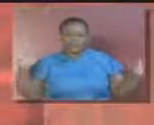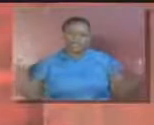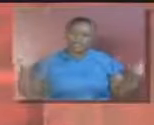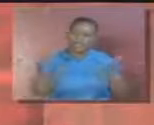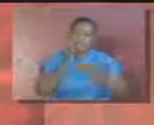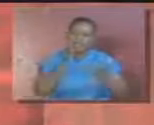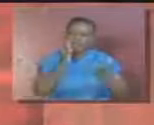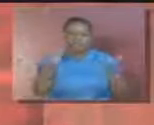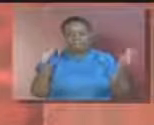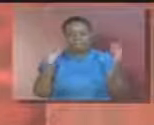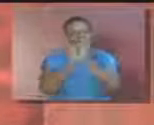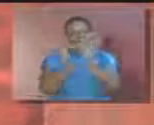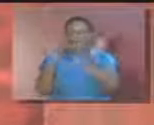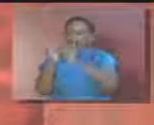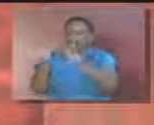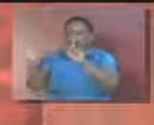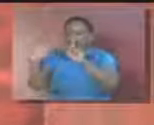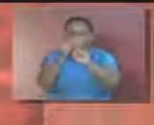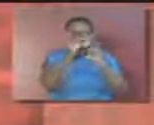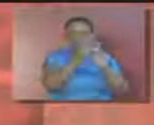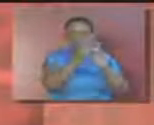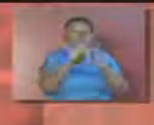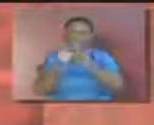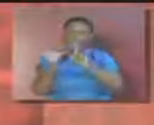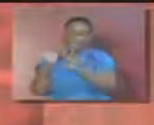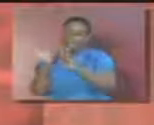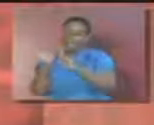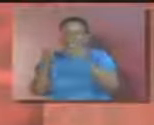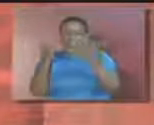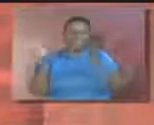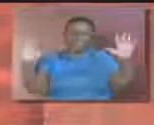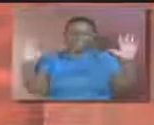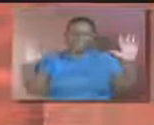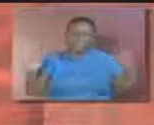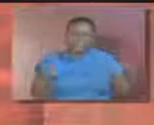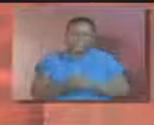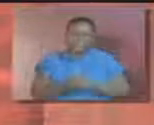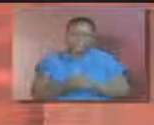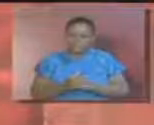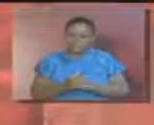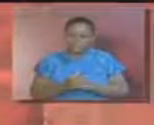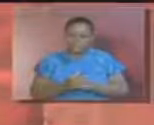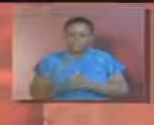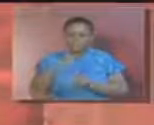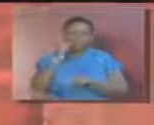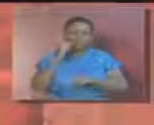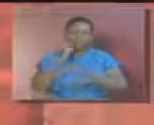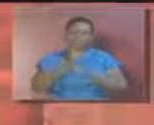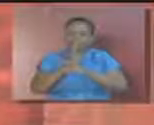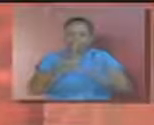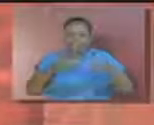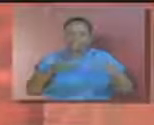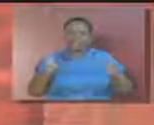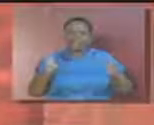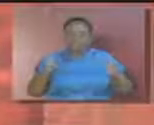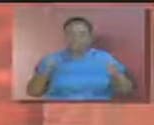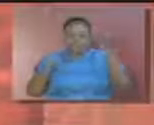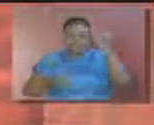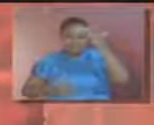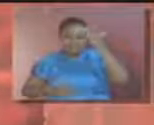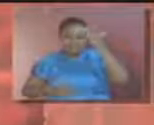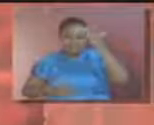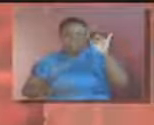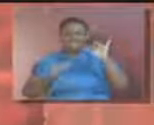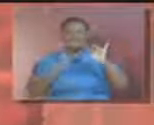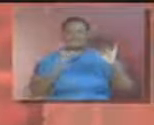those who are symptomatic and know that they're symptomatic to stay out of circulation. Those who are symptomatic and ill, those people are put into